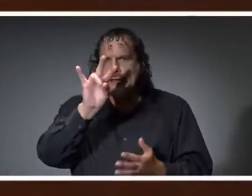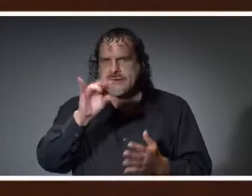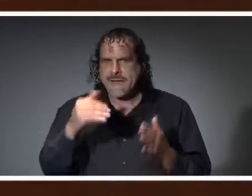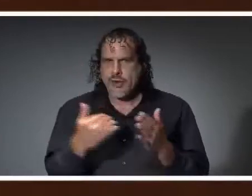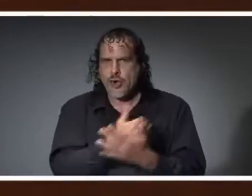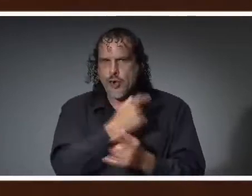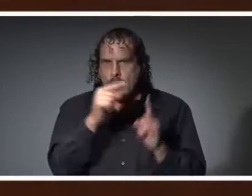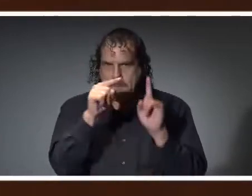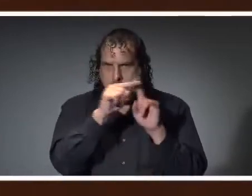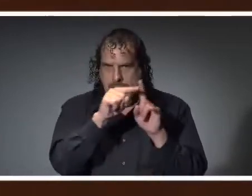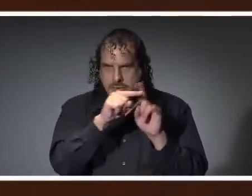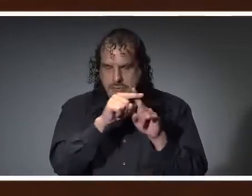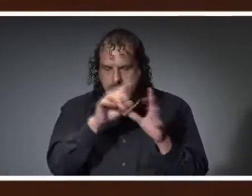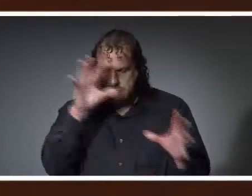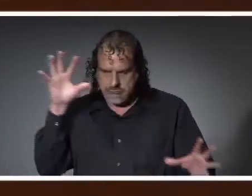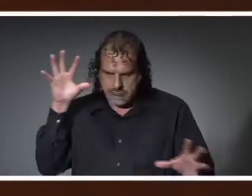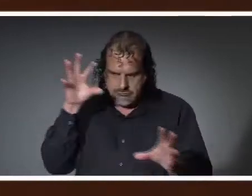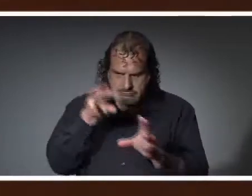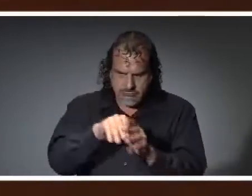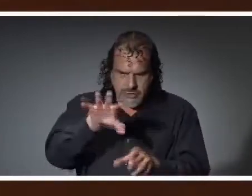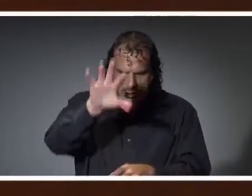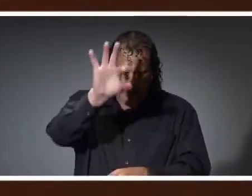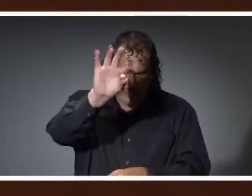coronavirus, bringing our total case count up to